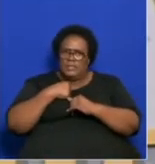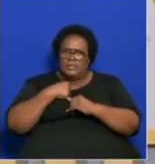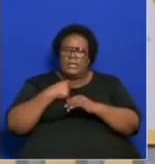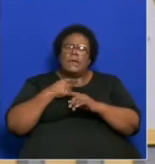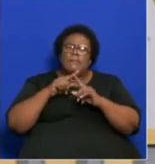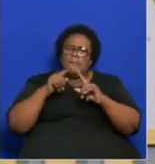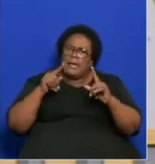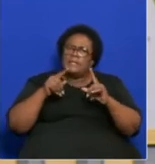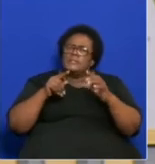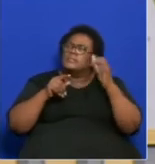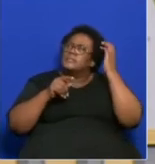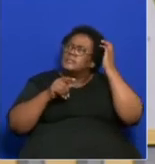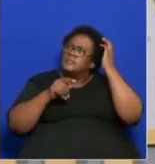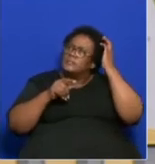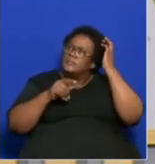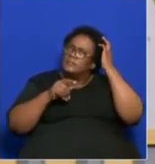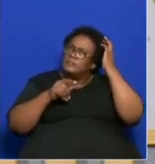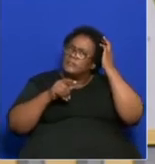Kubis,